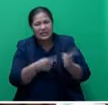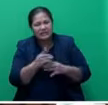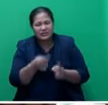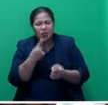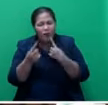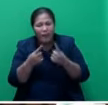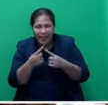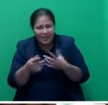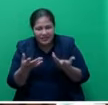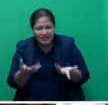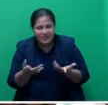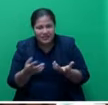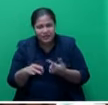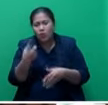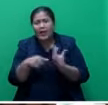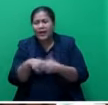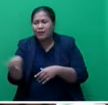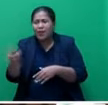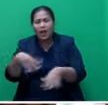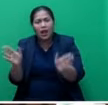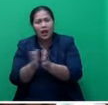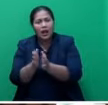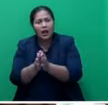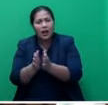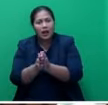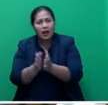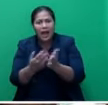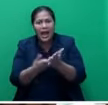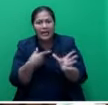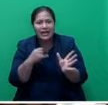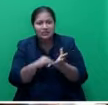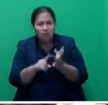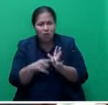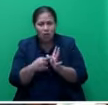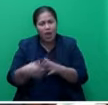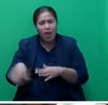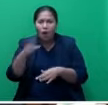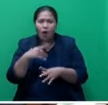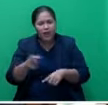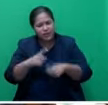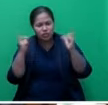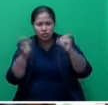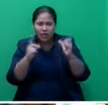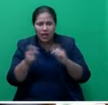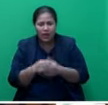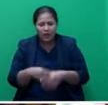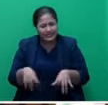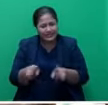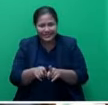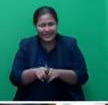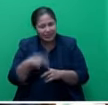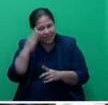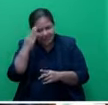comments with clapping coming from Honorable Rasoa, who's got the loudest clap, and everybody cheering. This is a mob mentality with